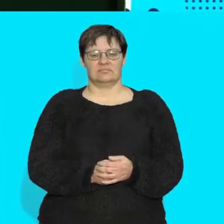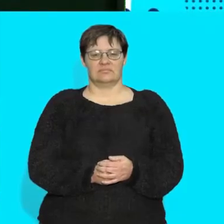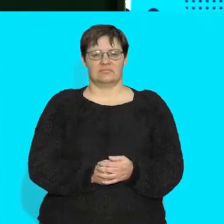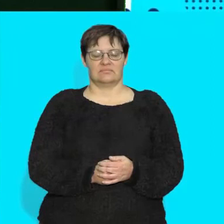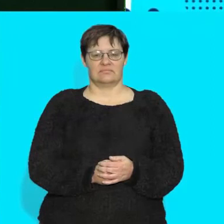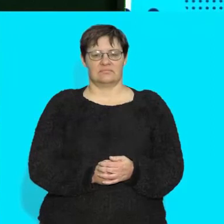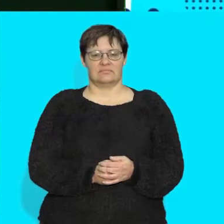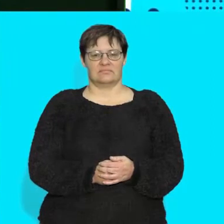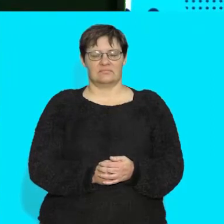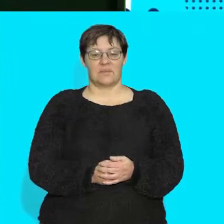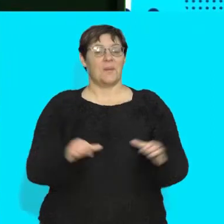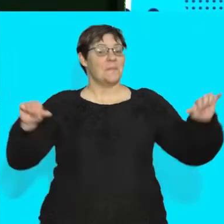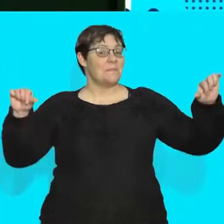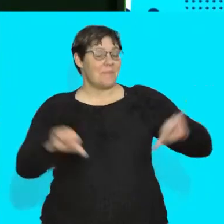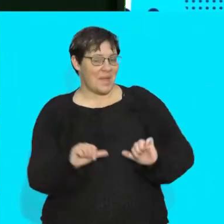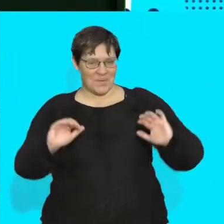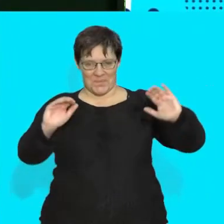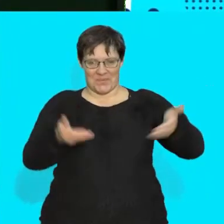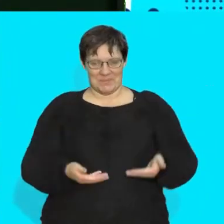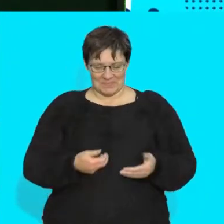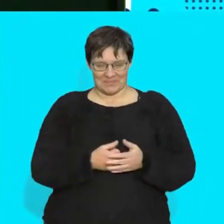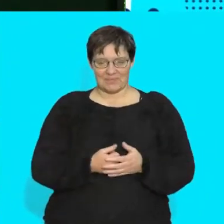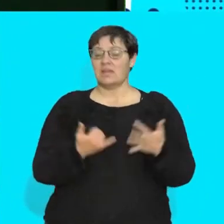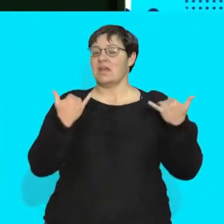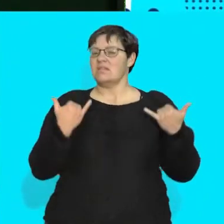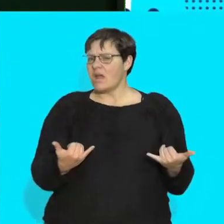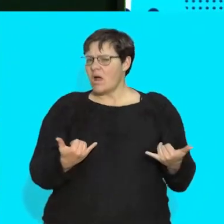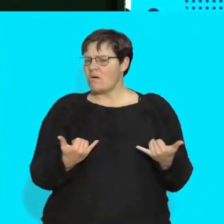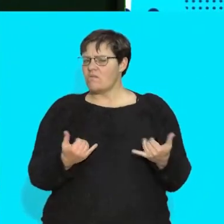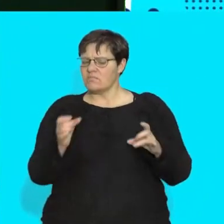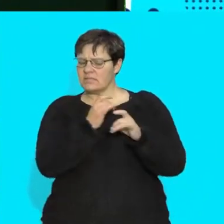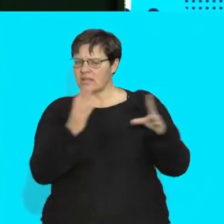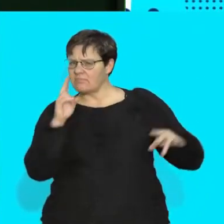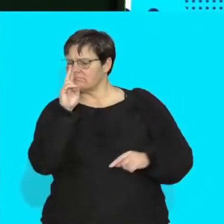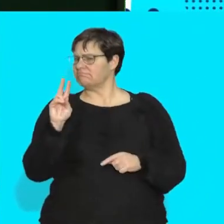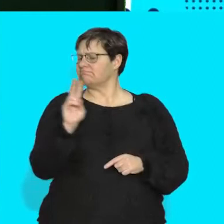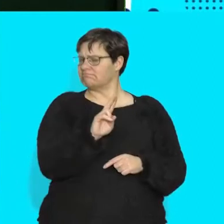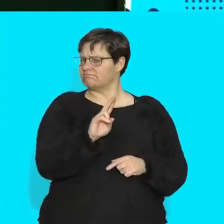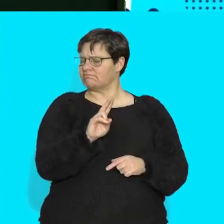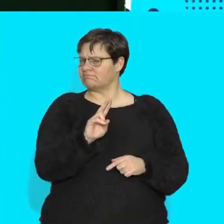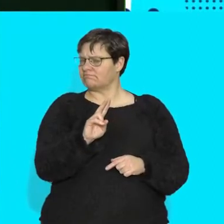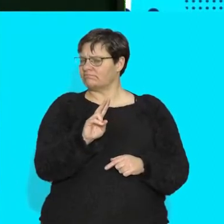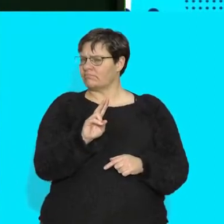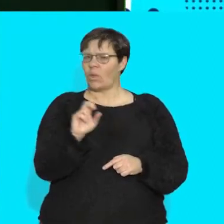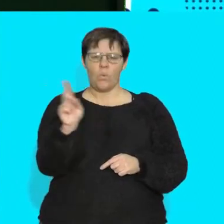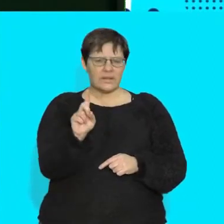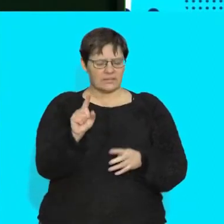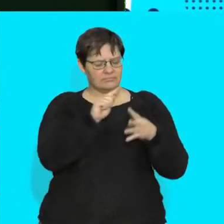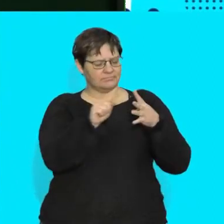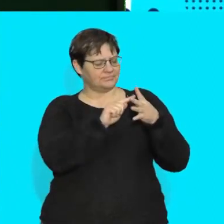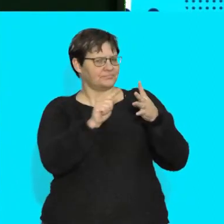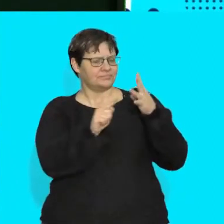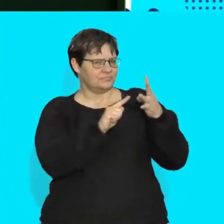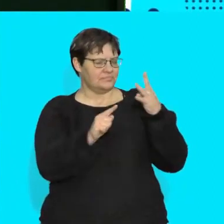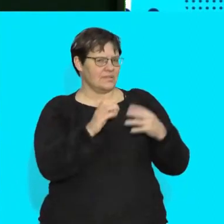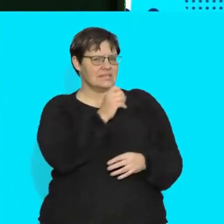Welcome back from your break. Now let's dive in to our focus on the different types of cells that you find in the chlor-alkali